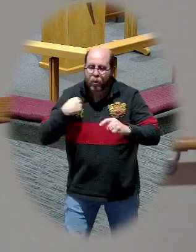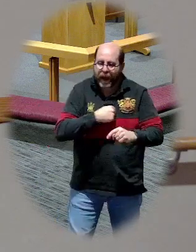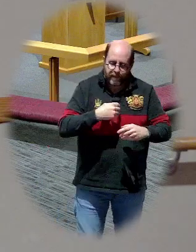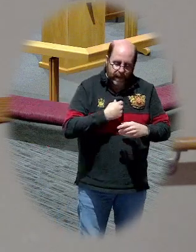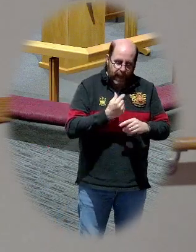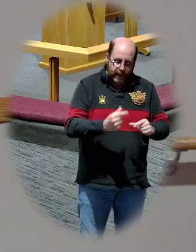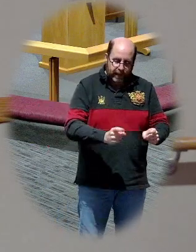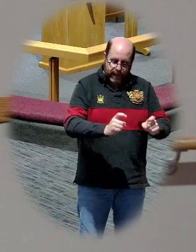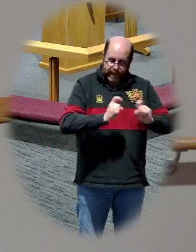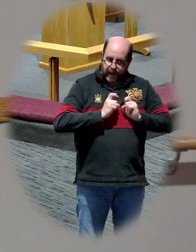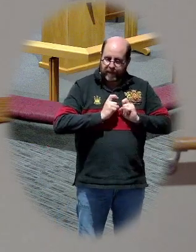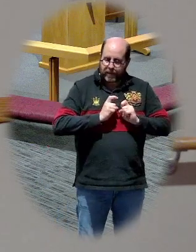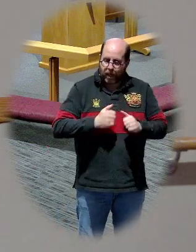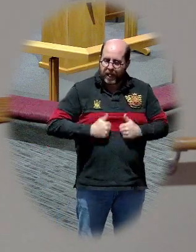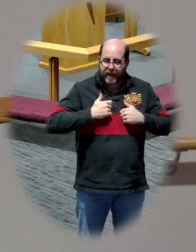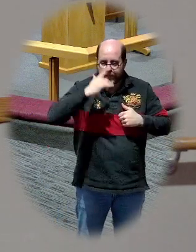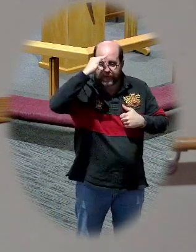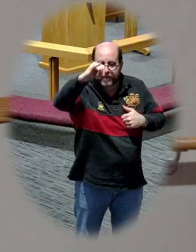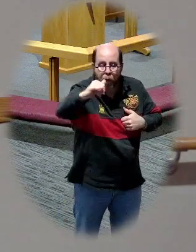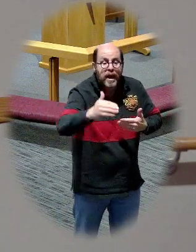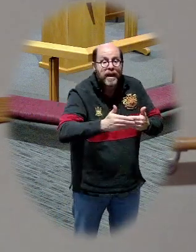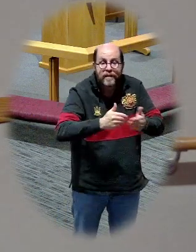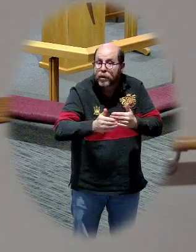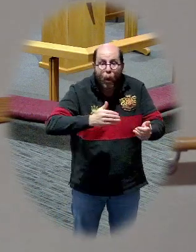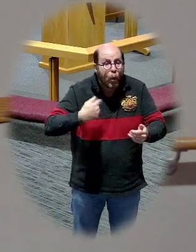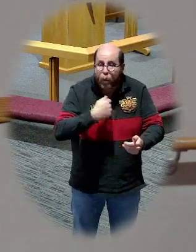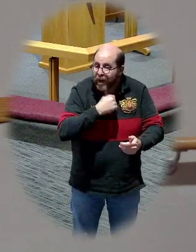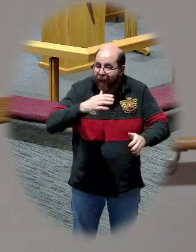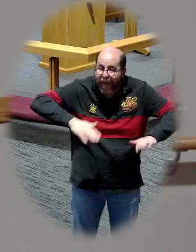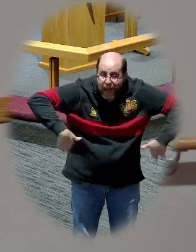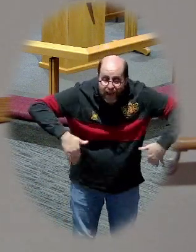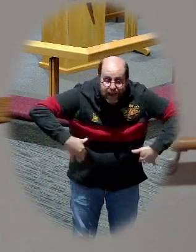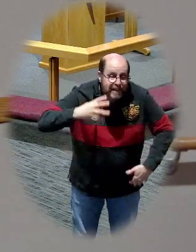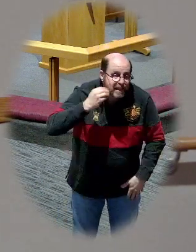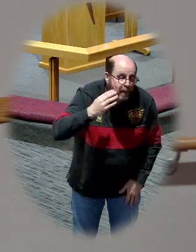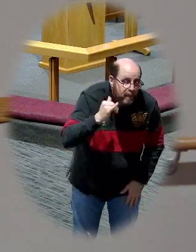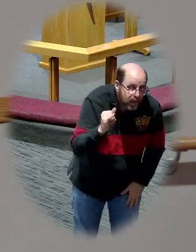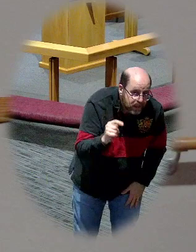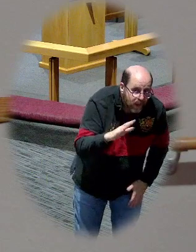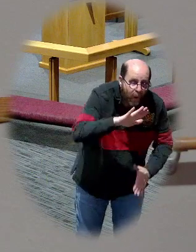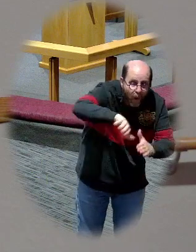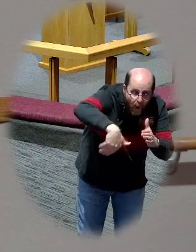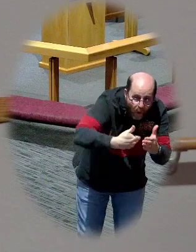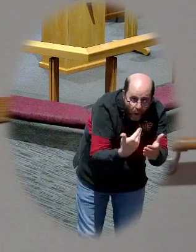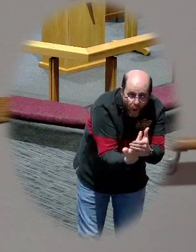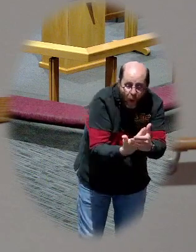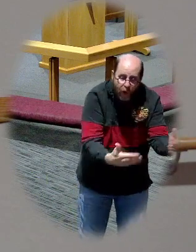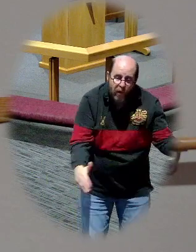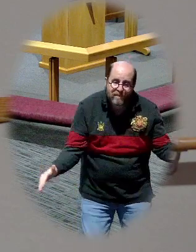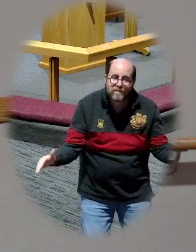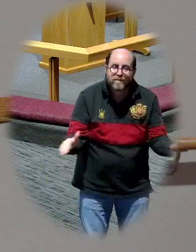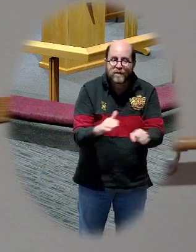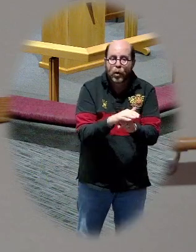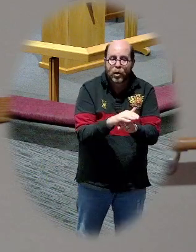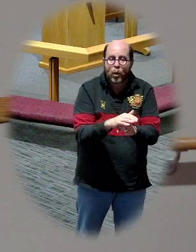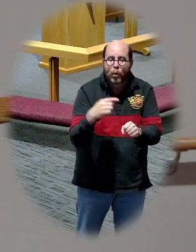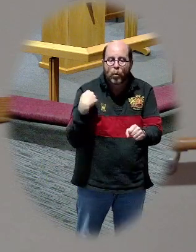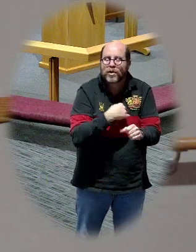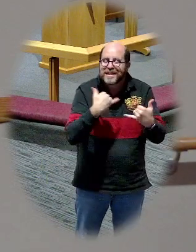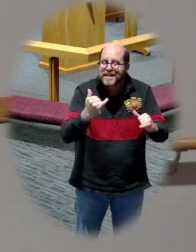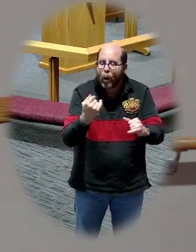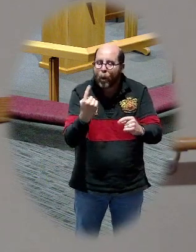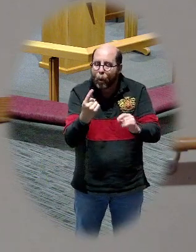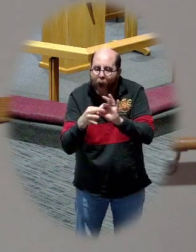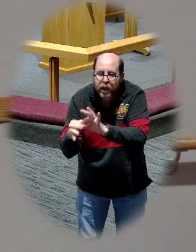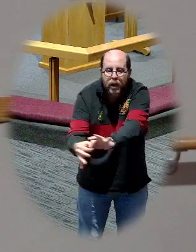of eternal life, even though we're not yet experiencing it in all of its fullness. We are one in